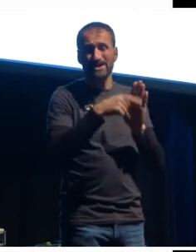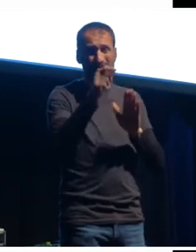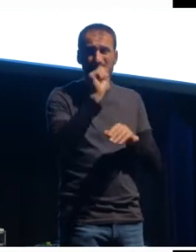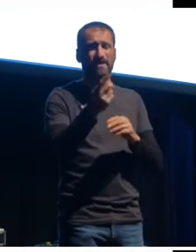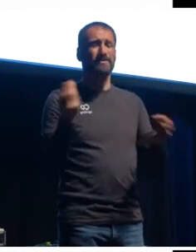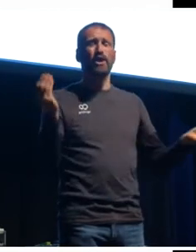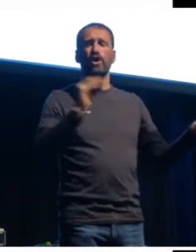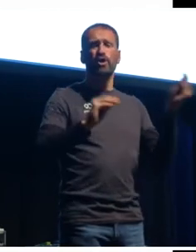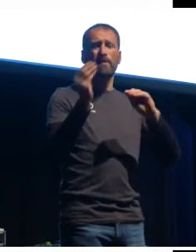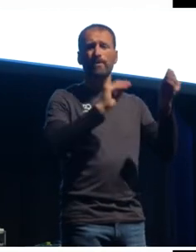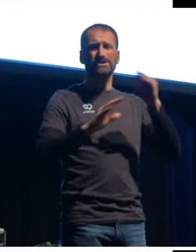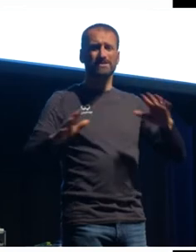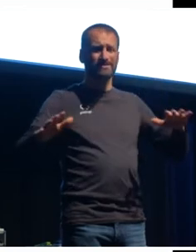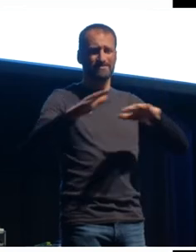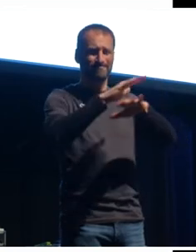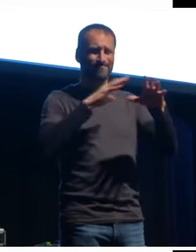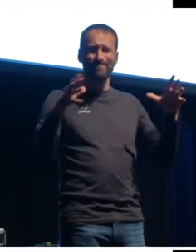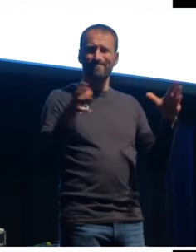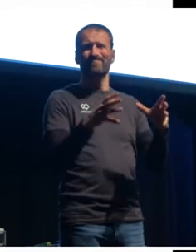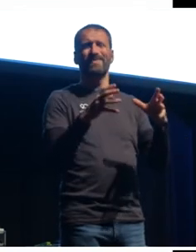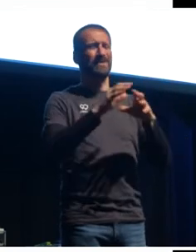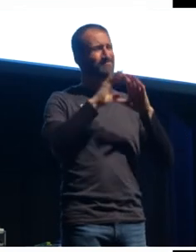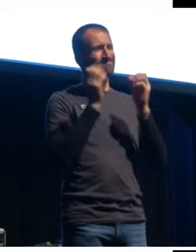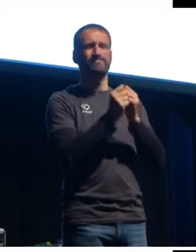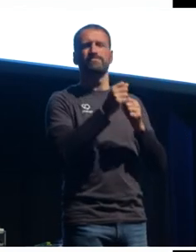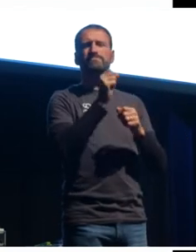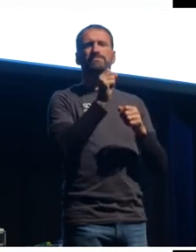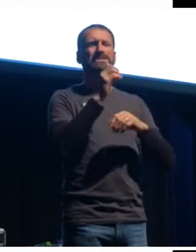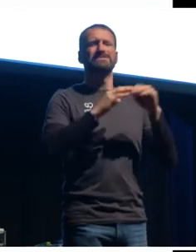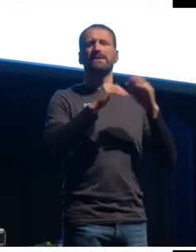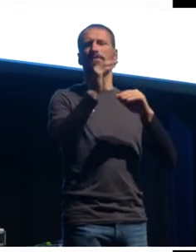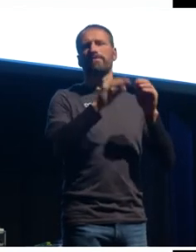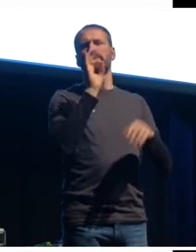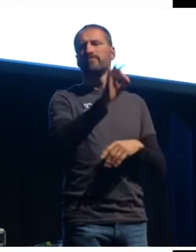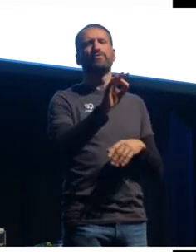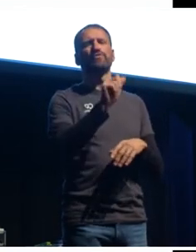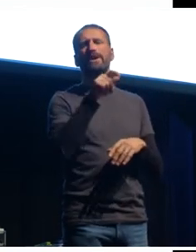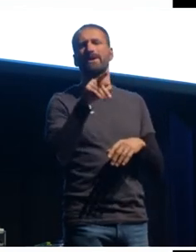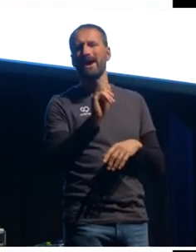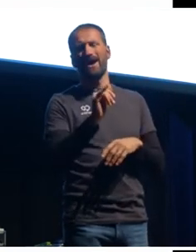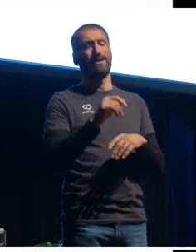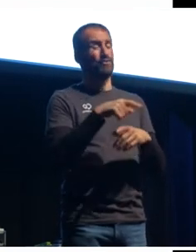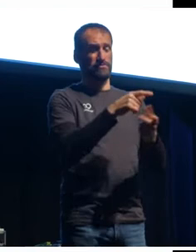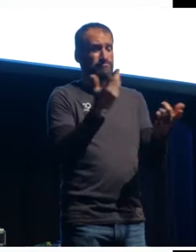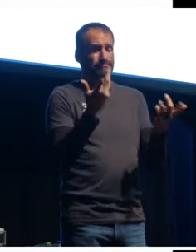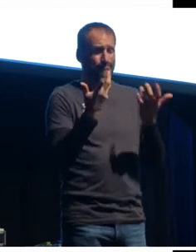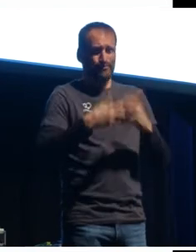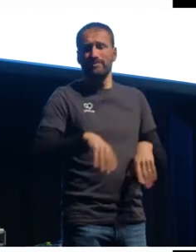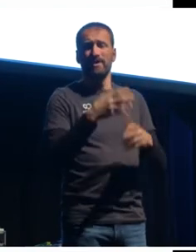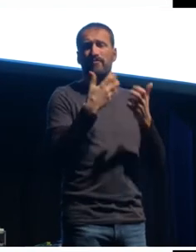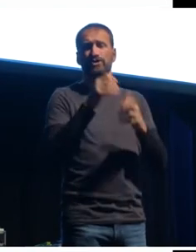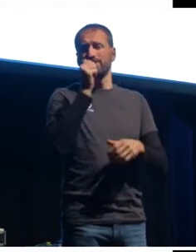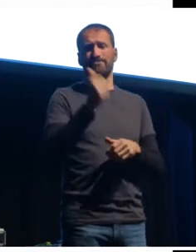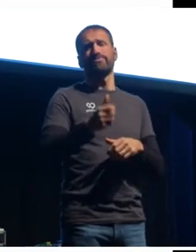of these things and get still the same set of APIs, and your clients can be completely oblivious to what your promises and